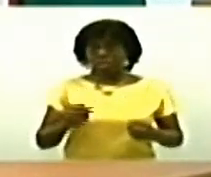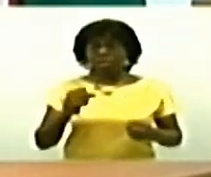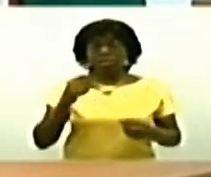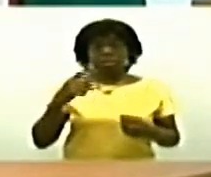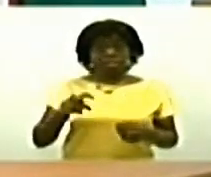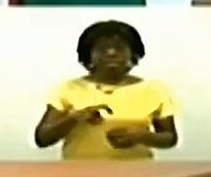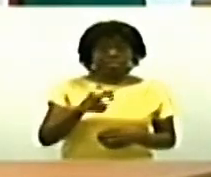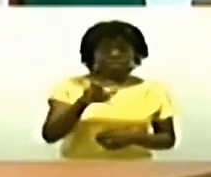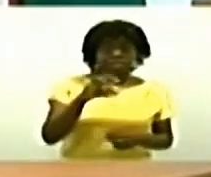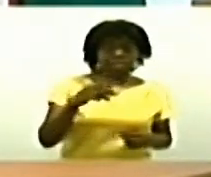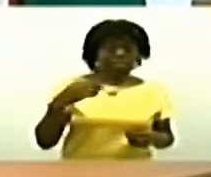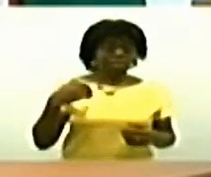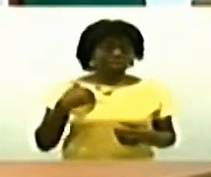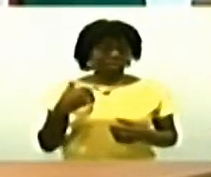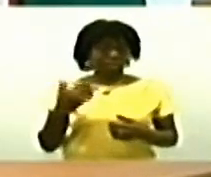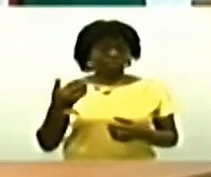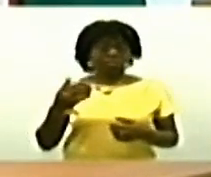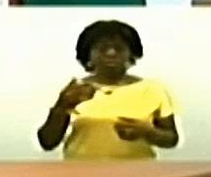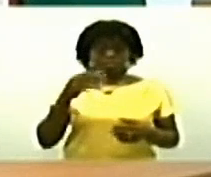traversed is proof of that strength.